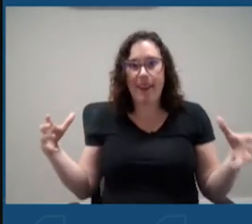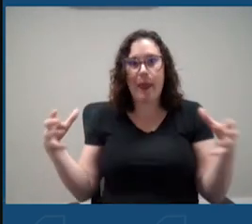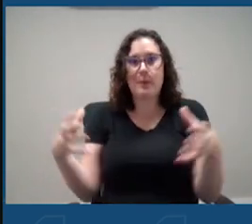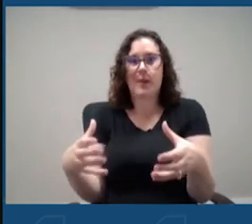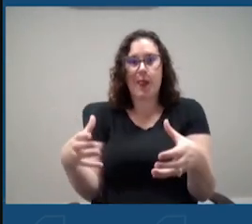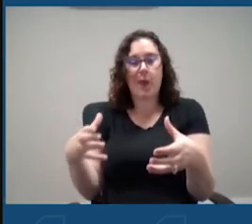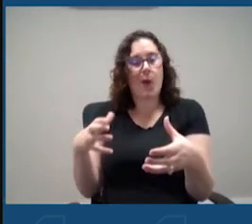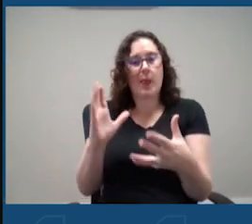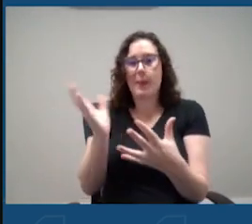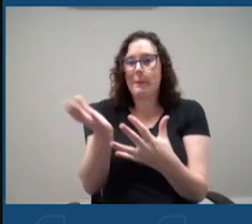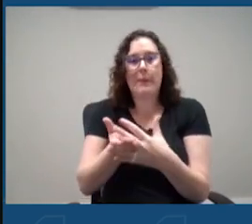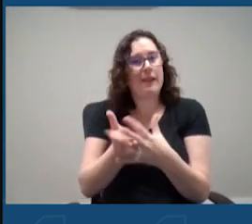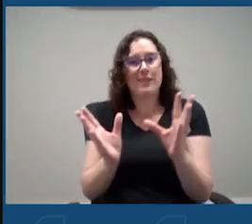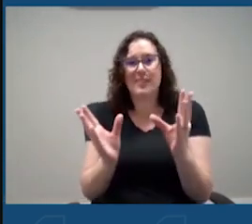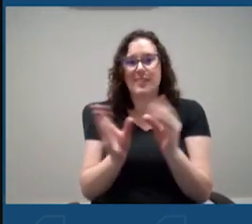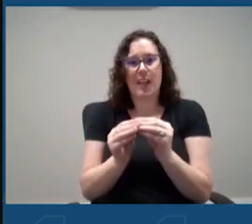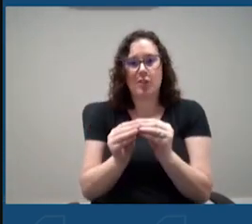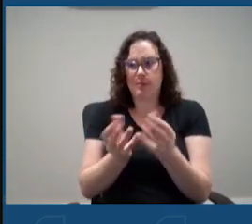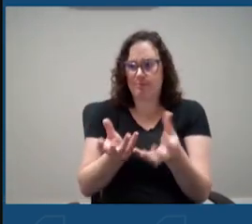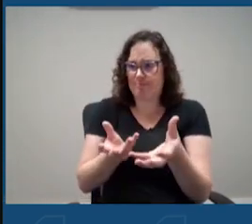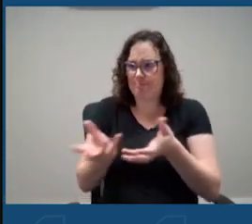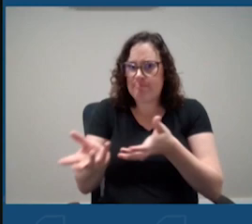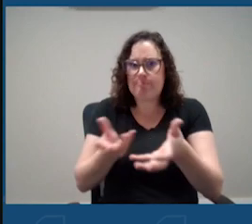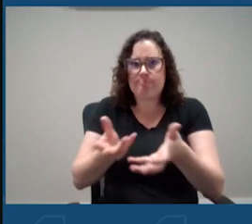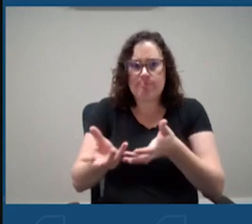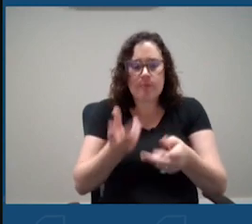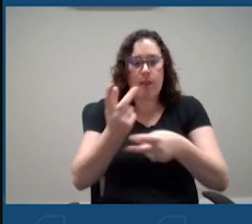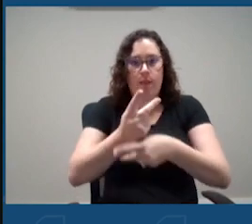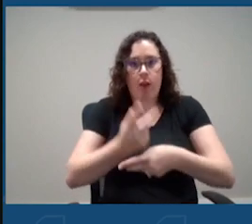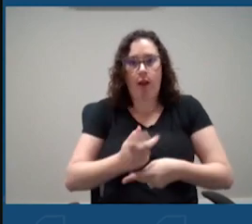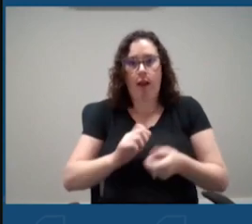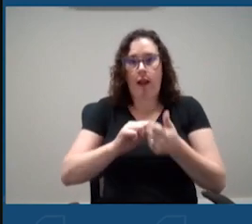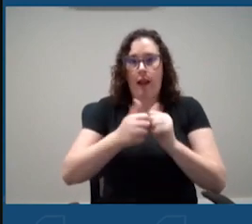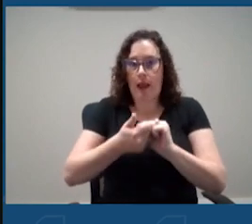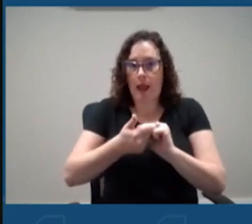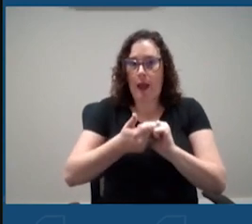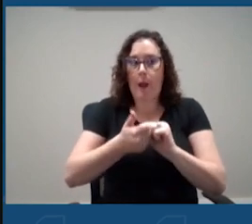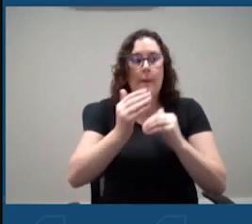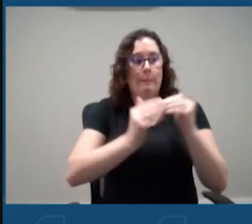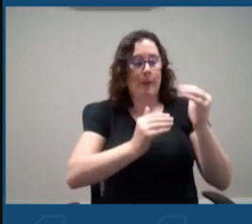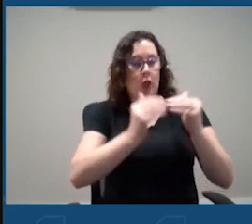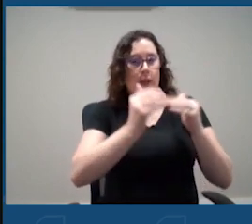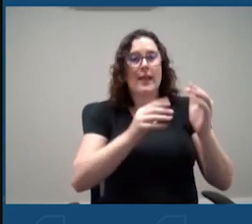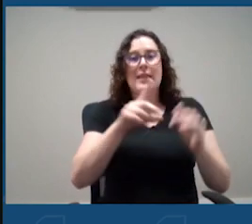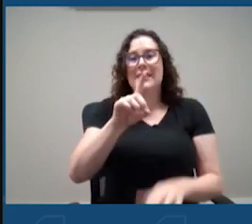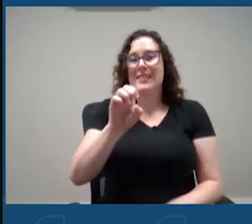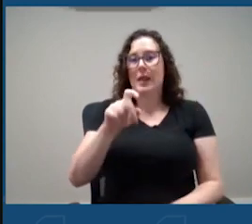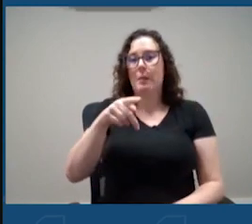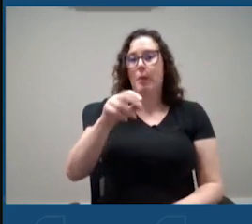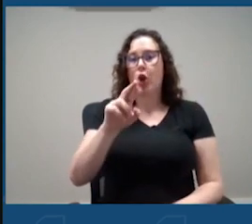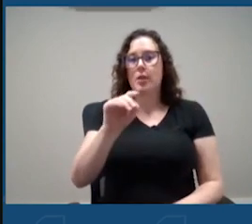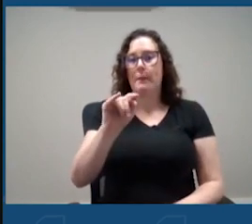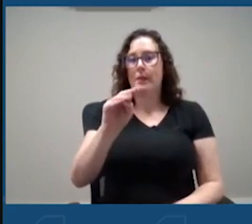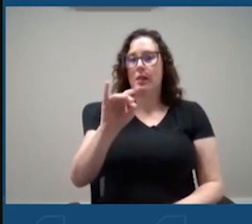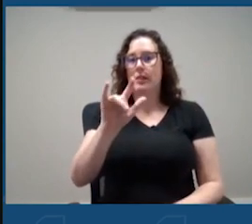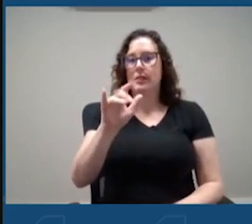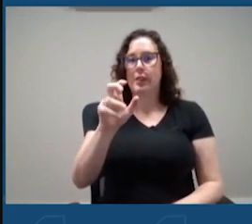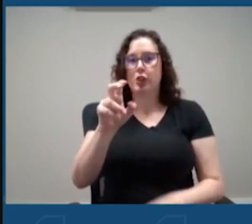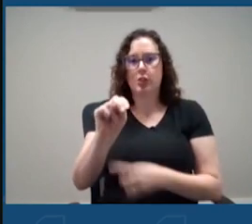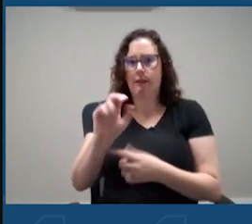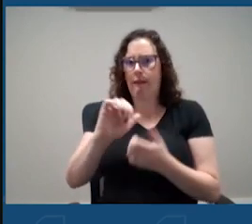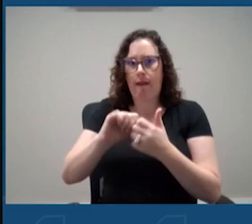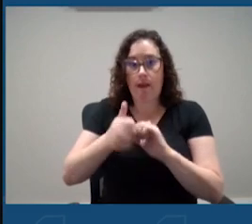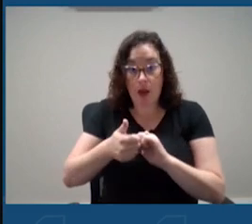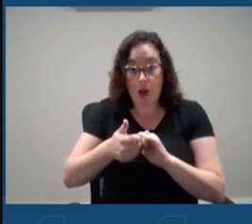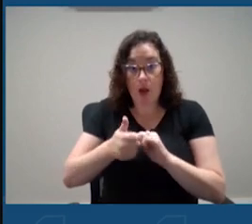mid-session to really figure out how we were going to scale building decarbonization, how we're going to think of ways in which we were going to pave